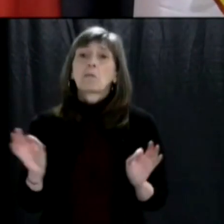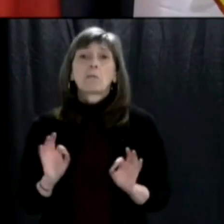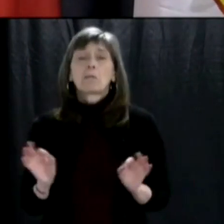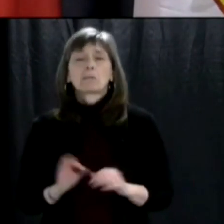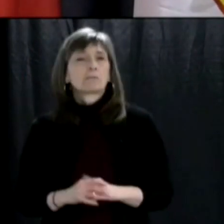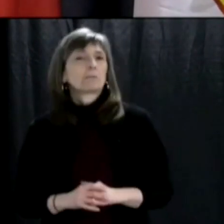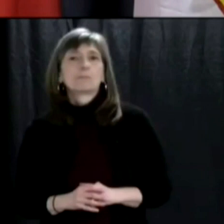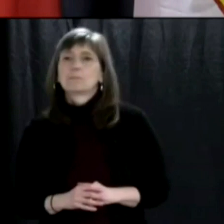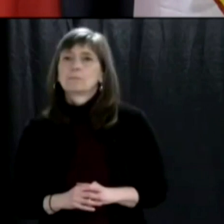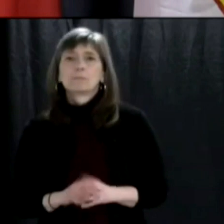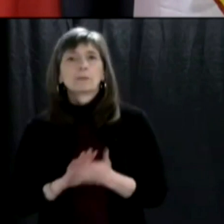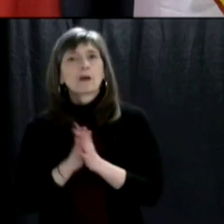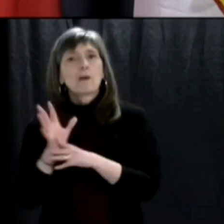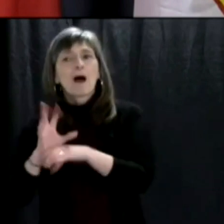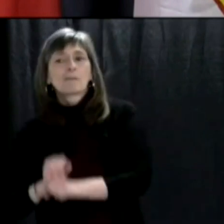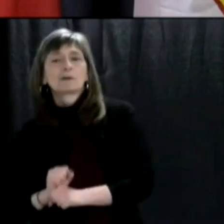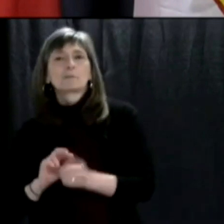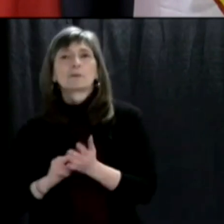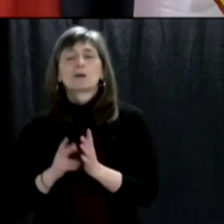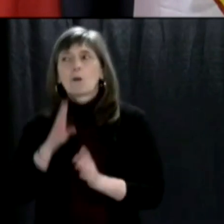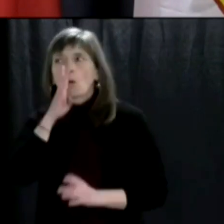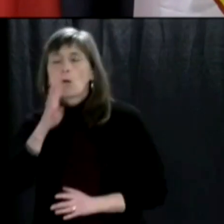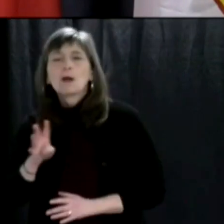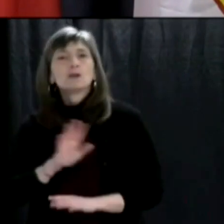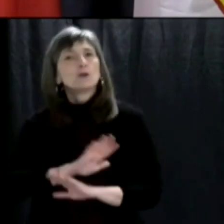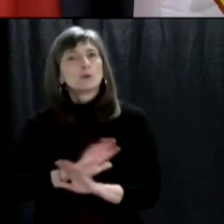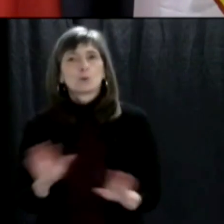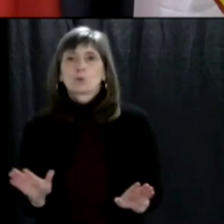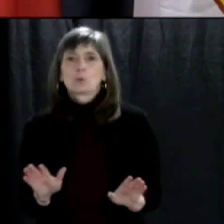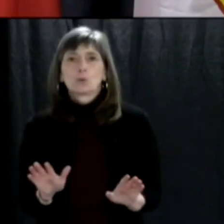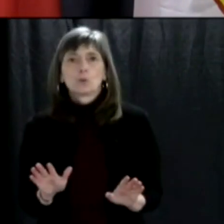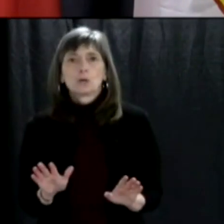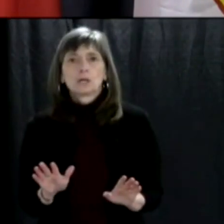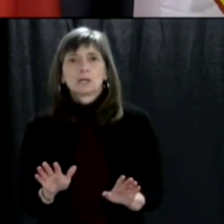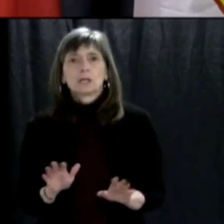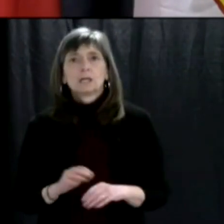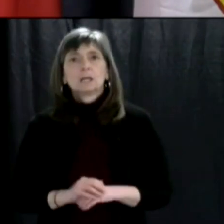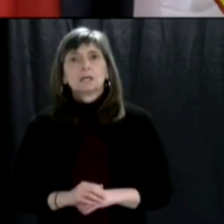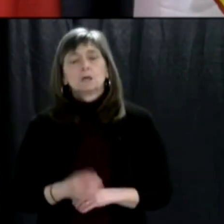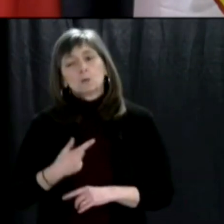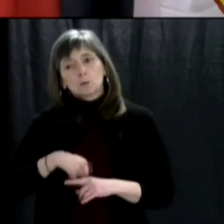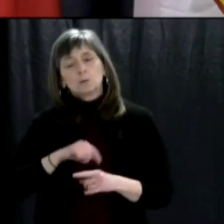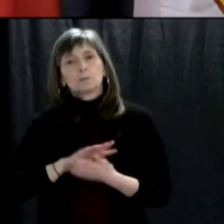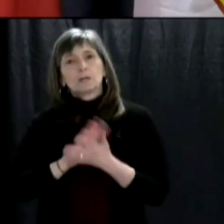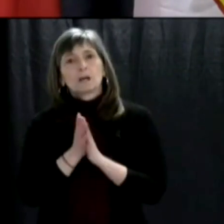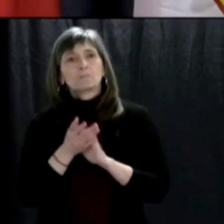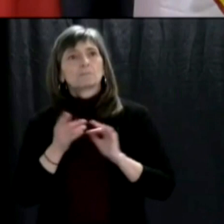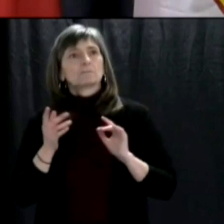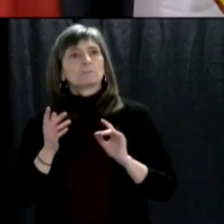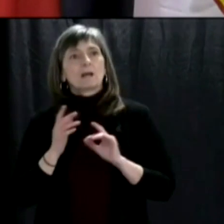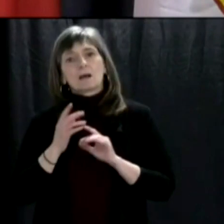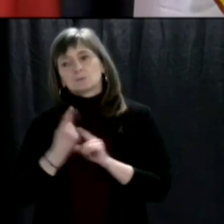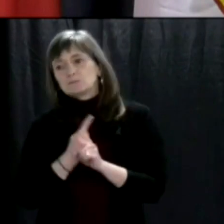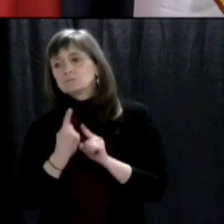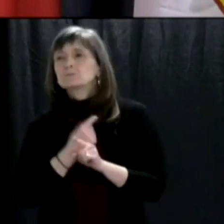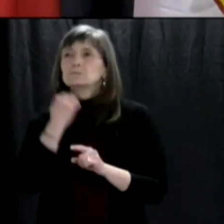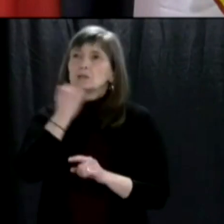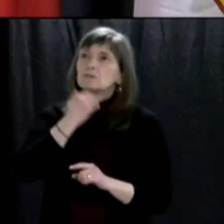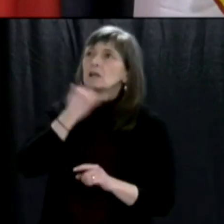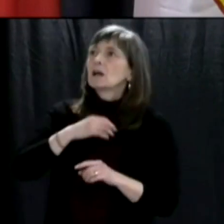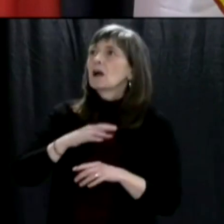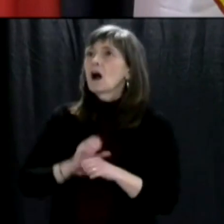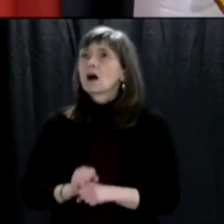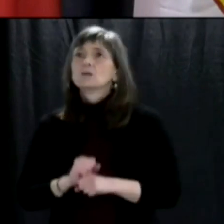We must do our part. Let's not take these routines as we see today something that can